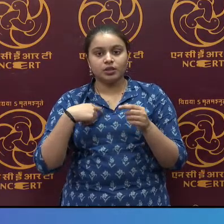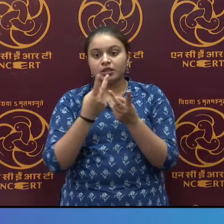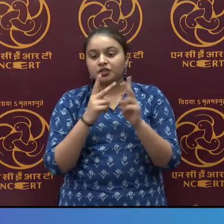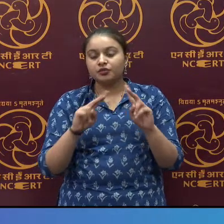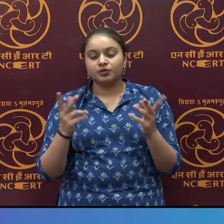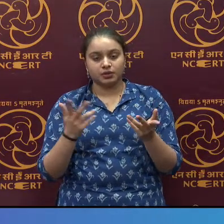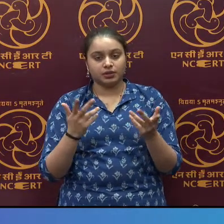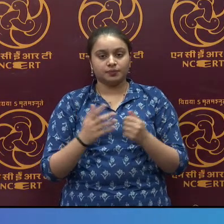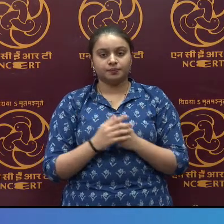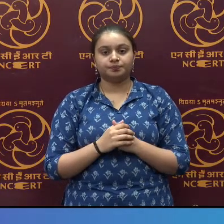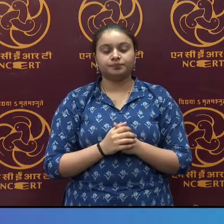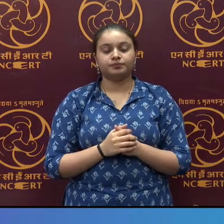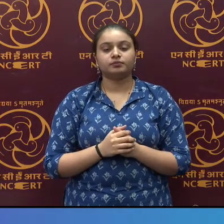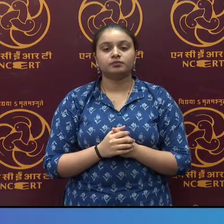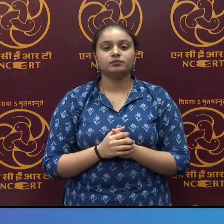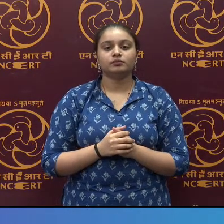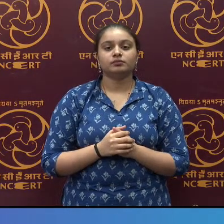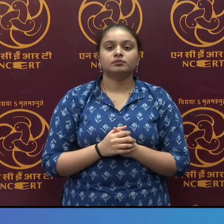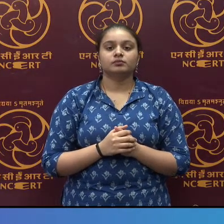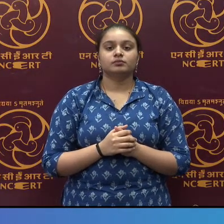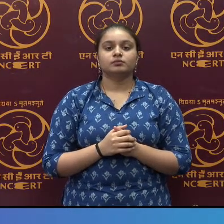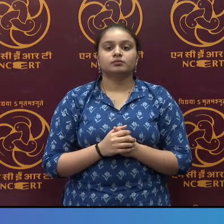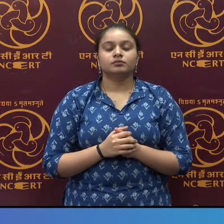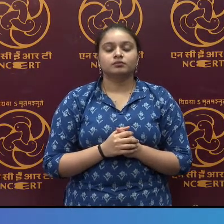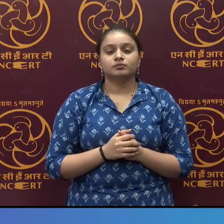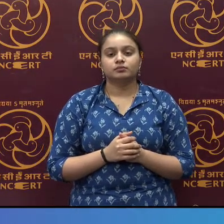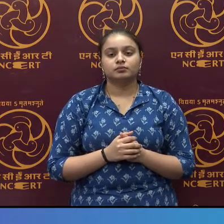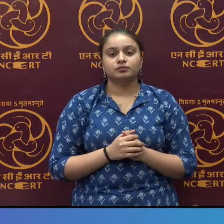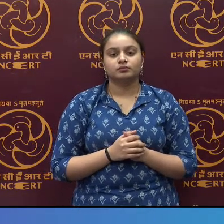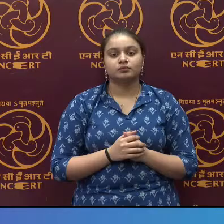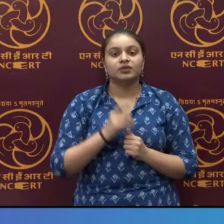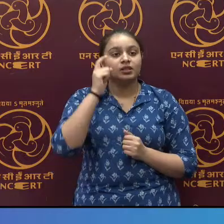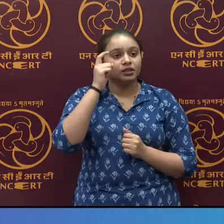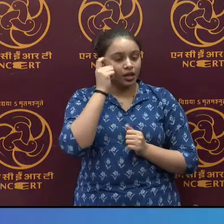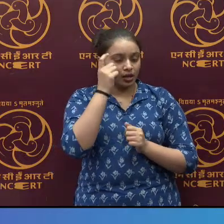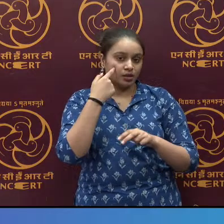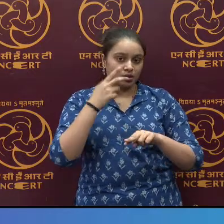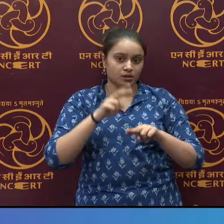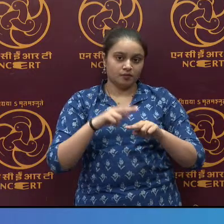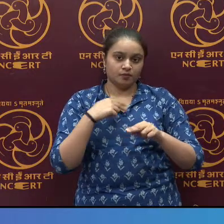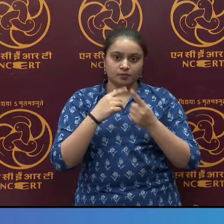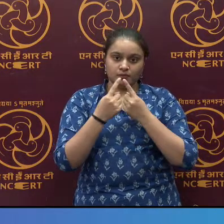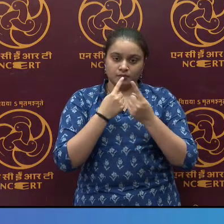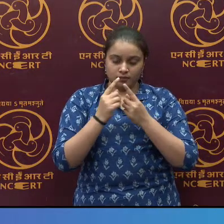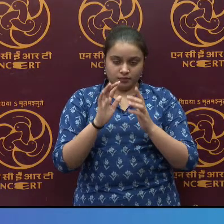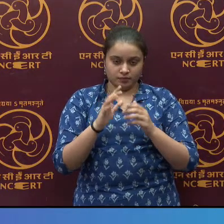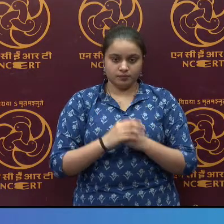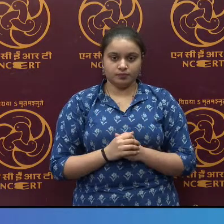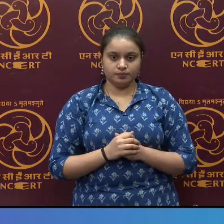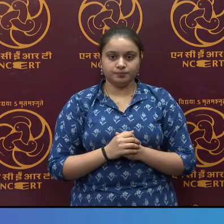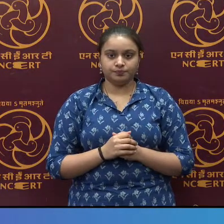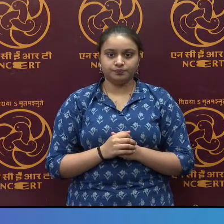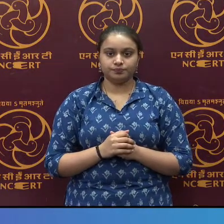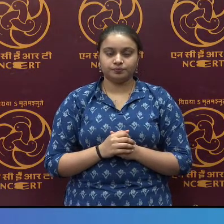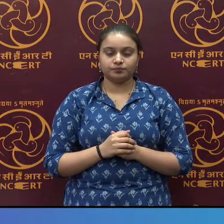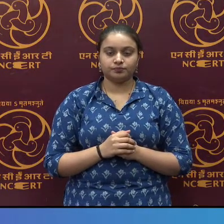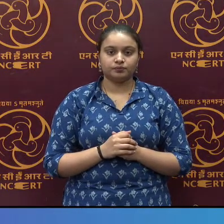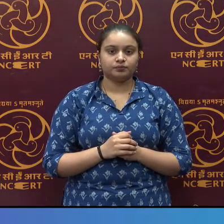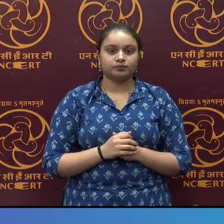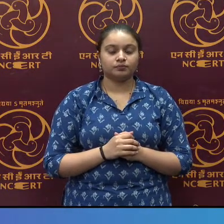be where, suppose I am talking about a meeting